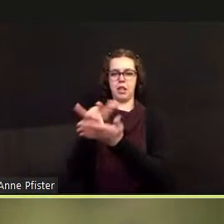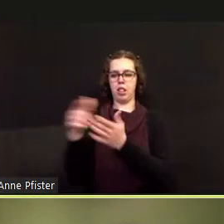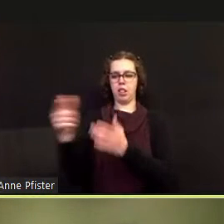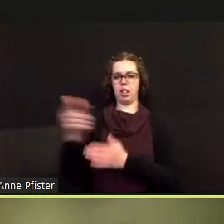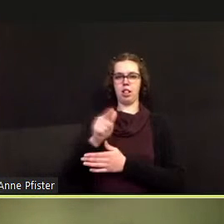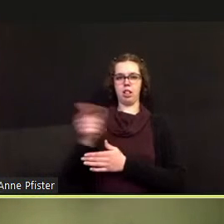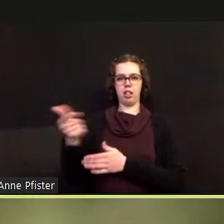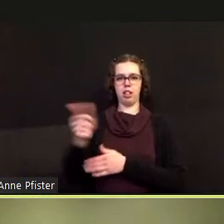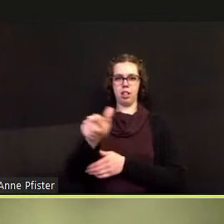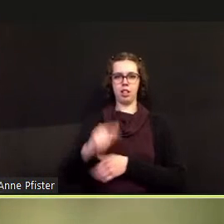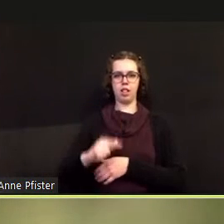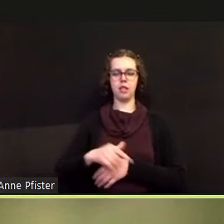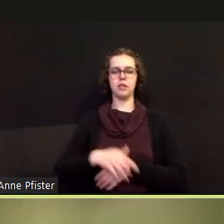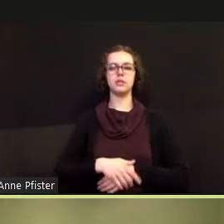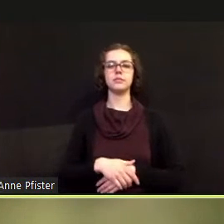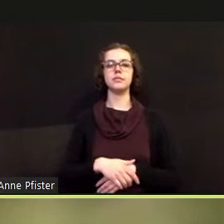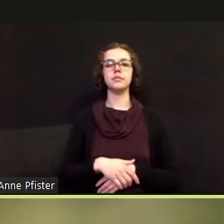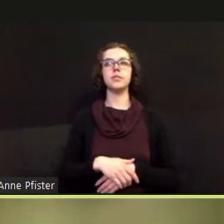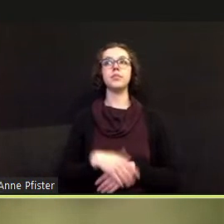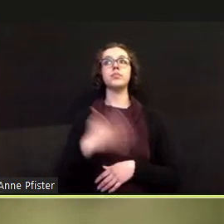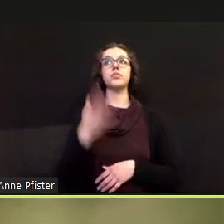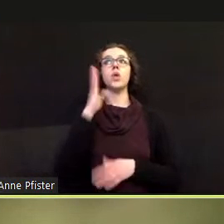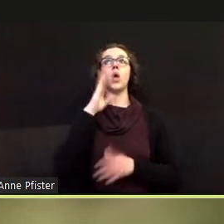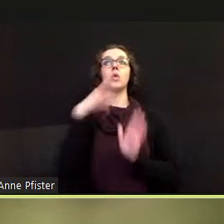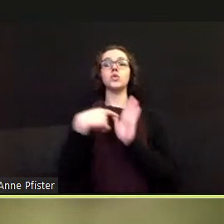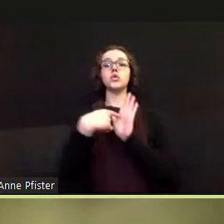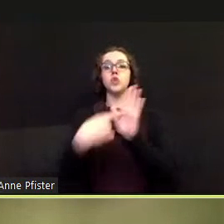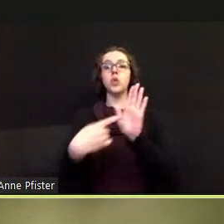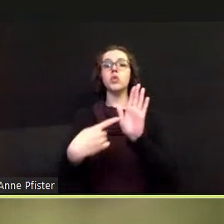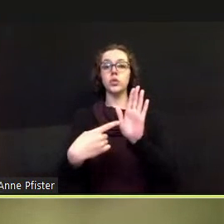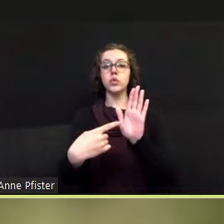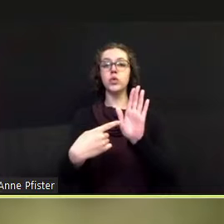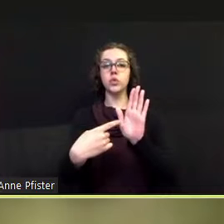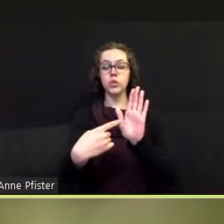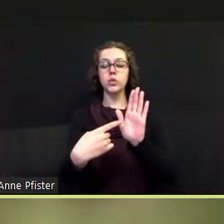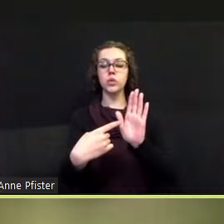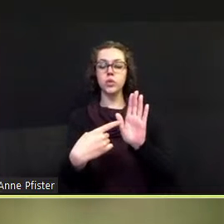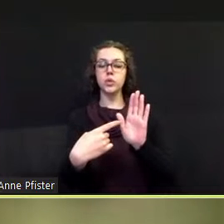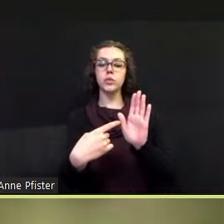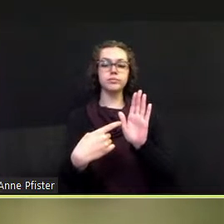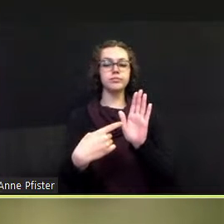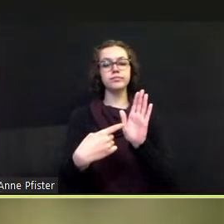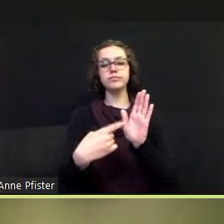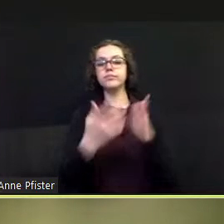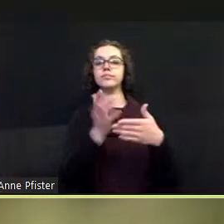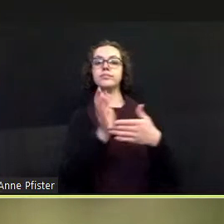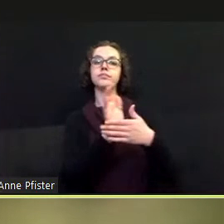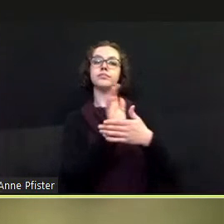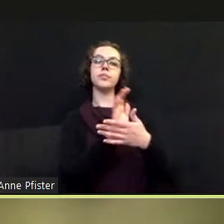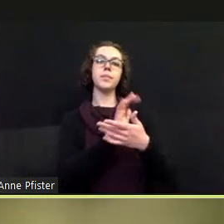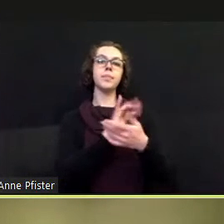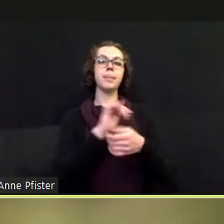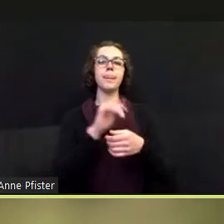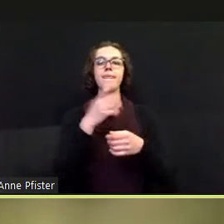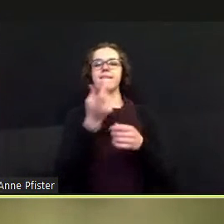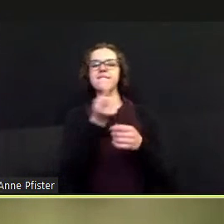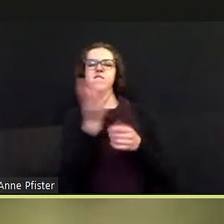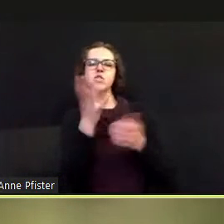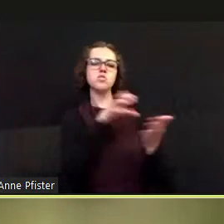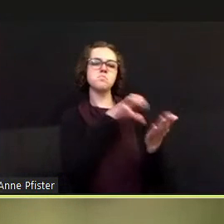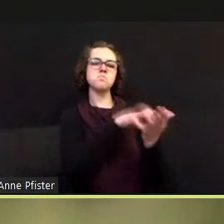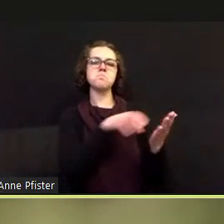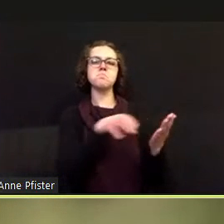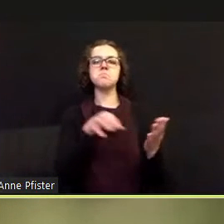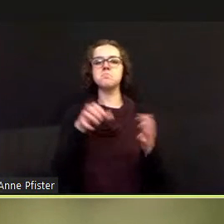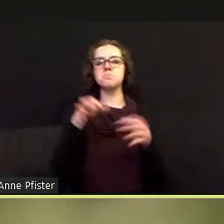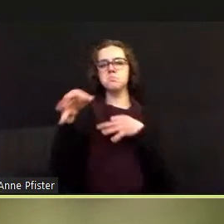I'm going to show you a few excerpts from this case, 2 specifically from the